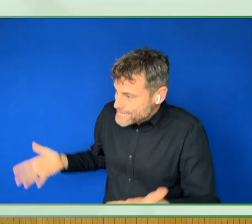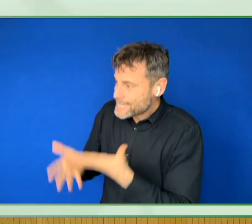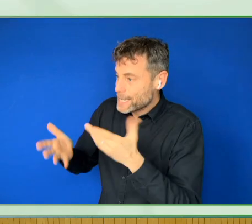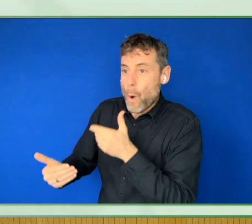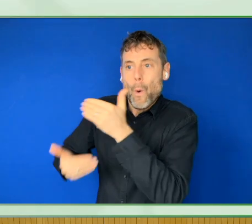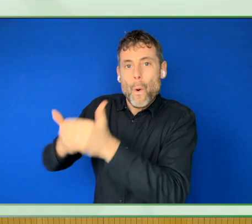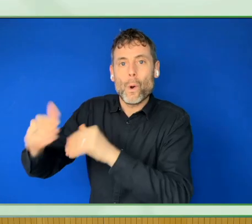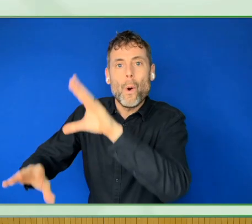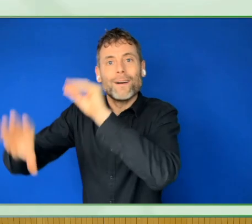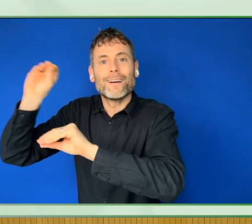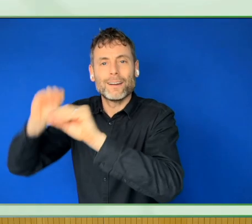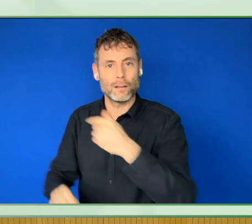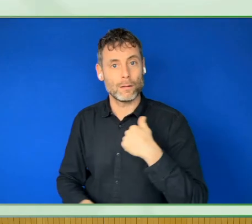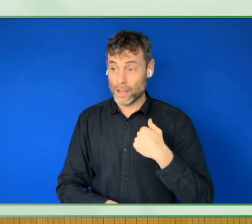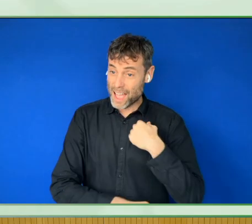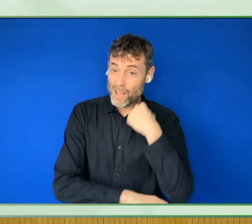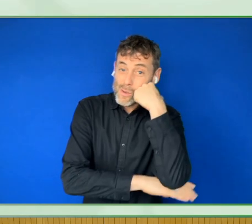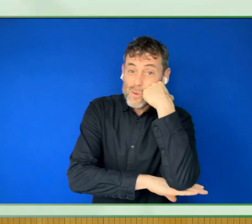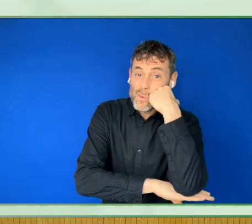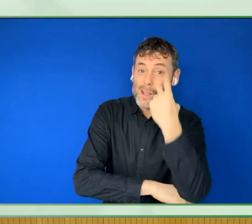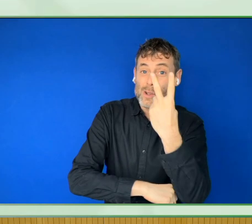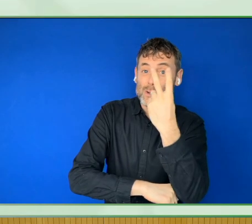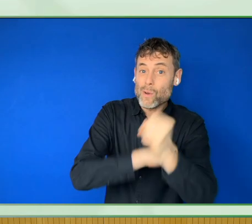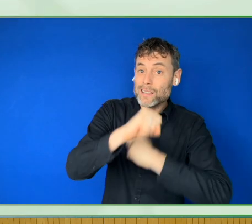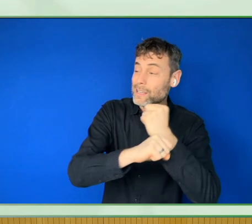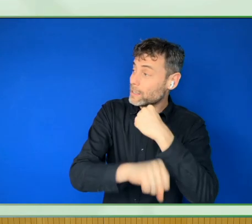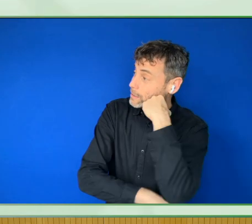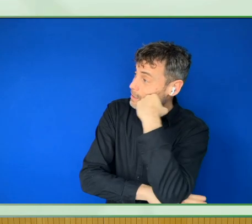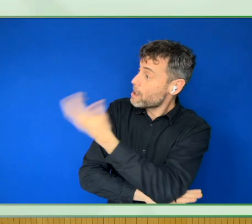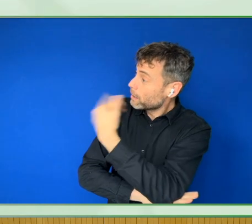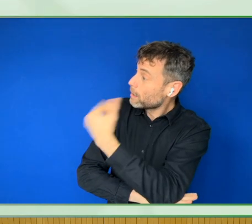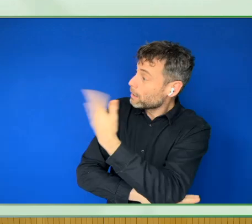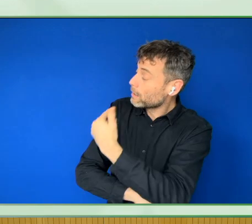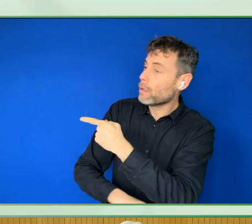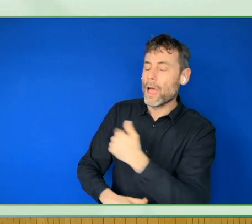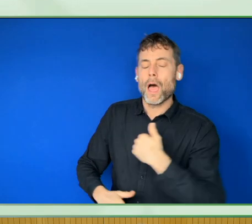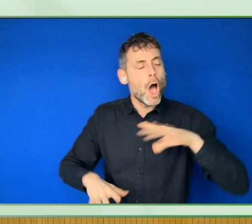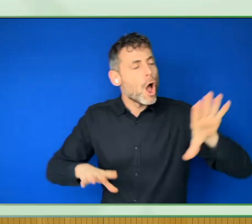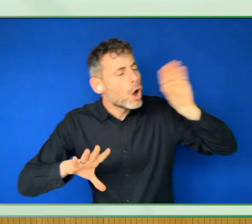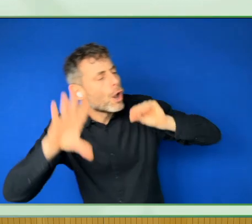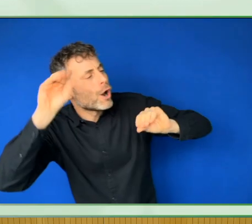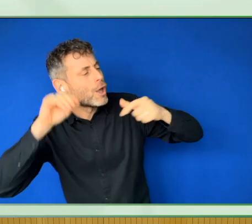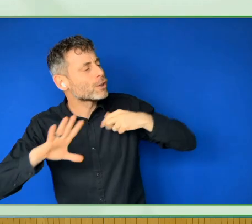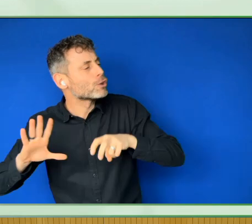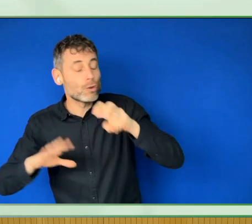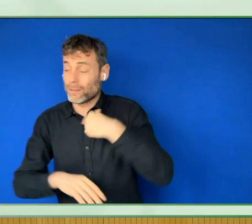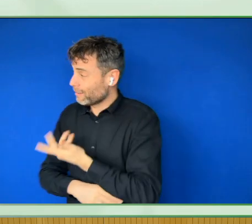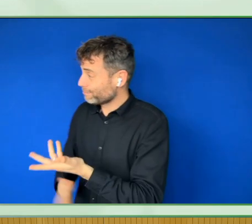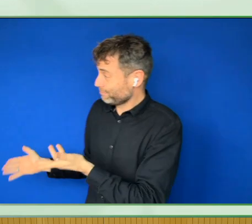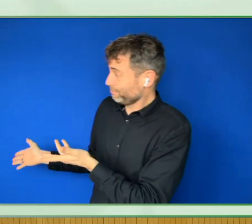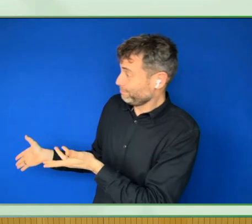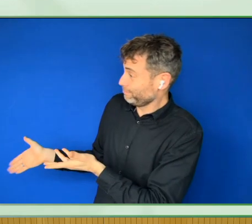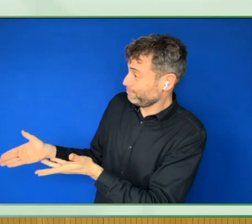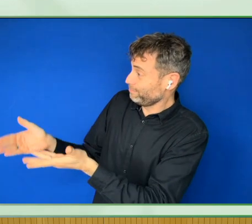no one's made the change. Talking about rights will stop people from acting. And it's not the same people for the 20